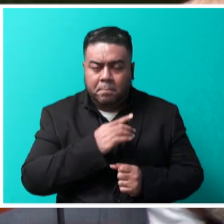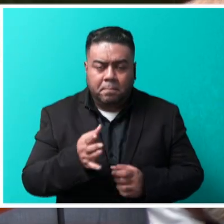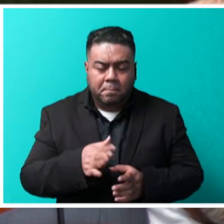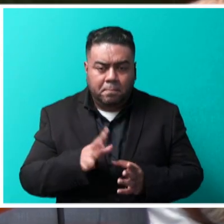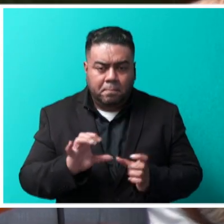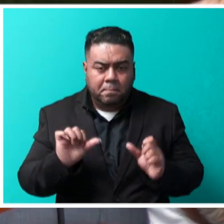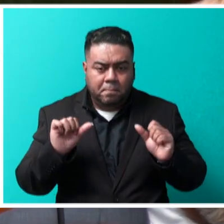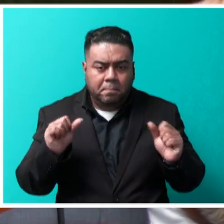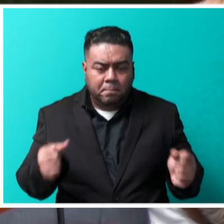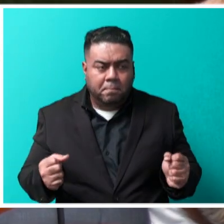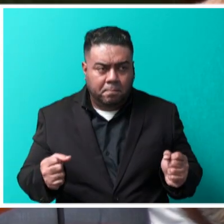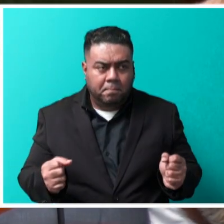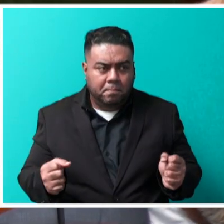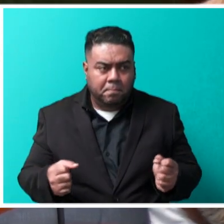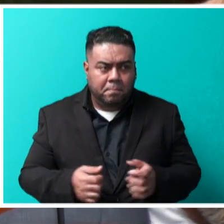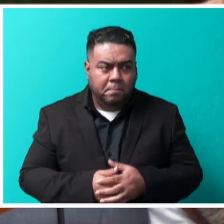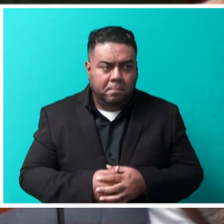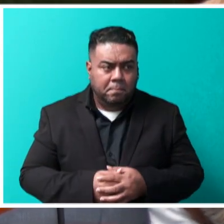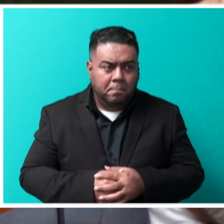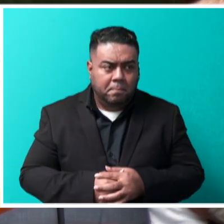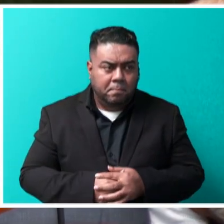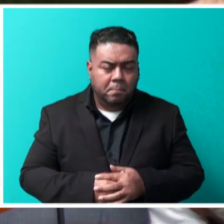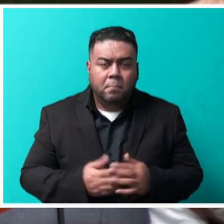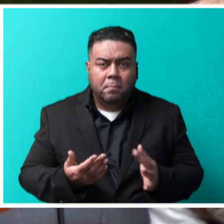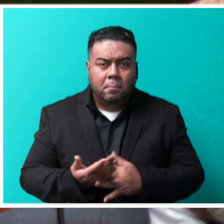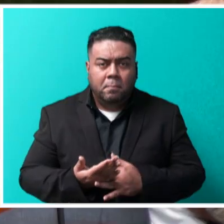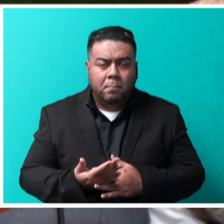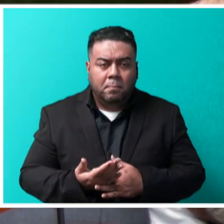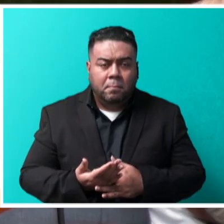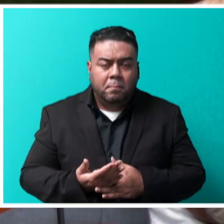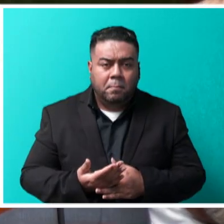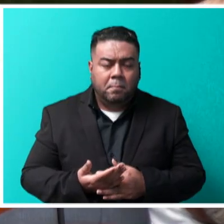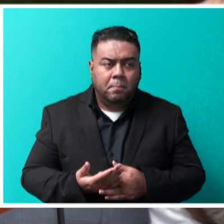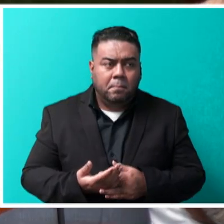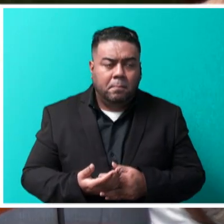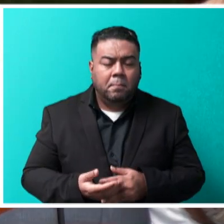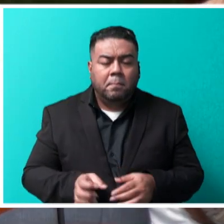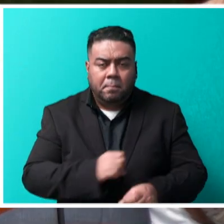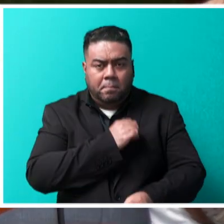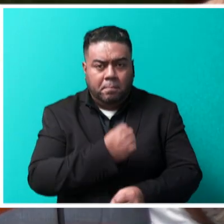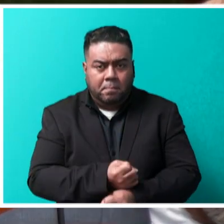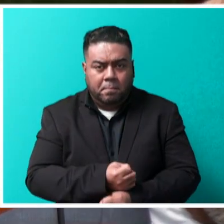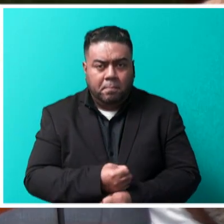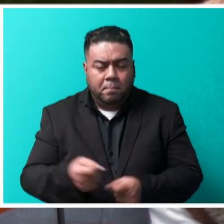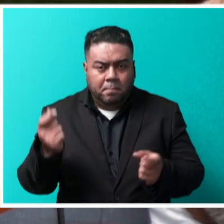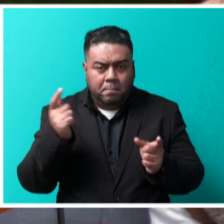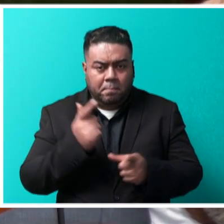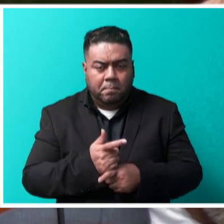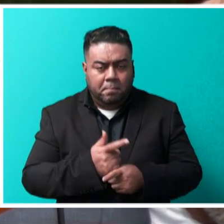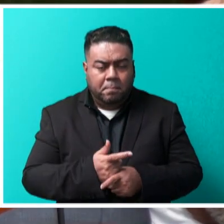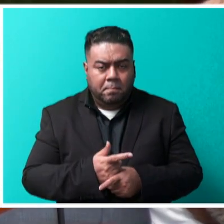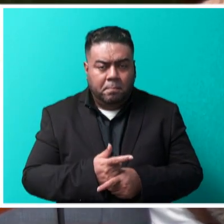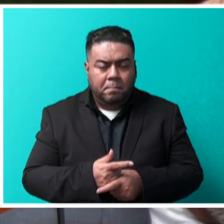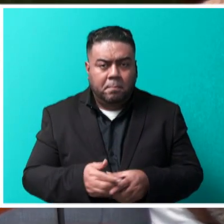strong emphasis on primary prevention through evidence-based approaches, strengthening the legislative and policy framework,